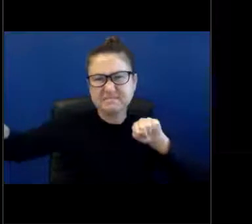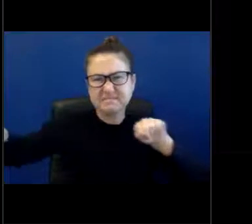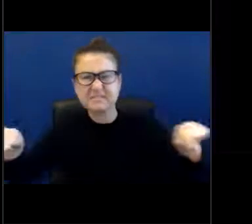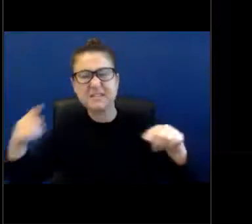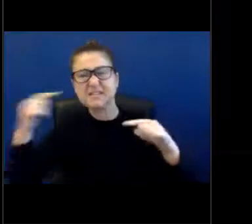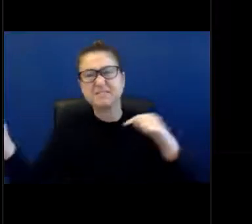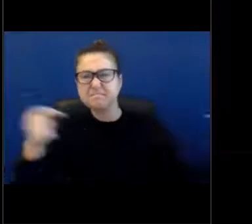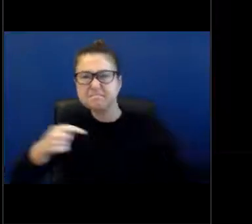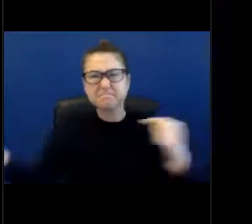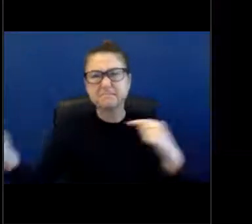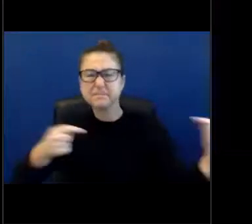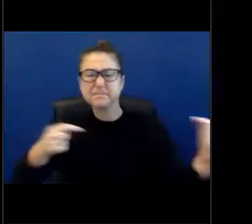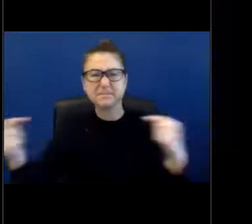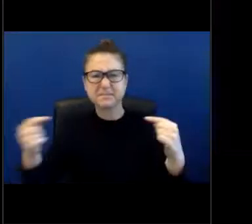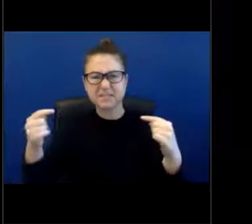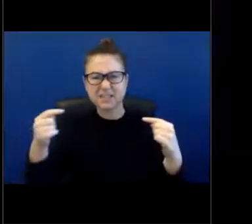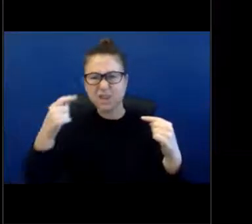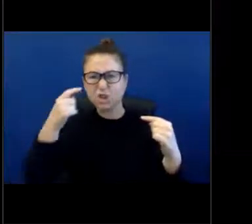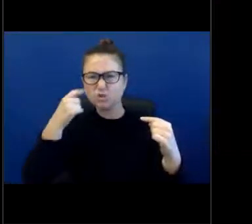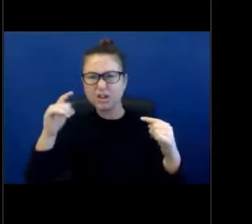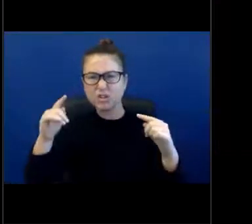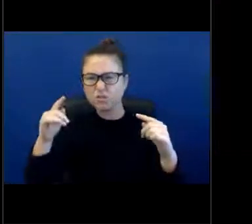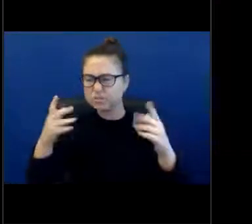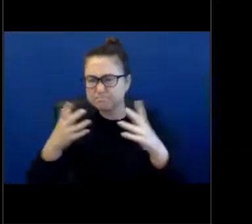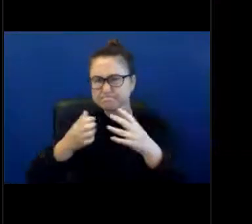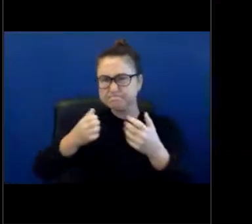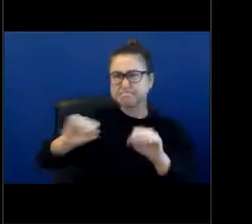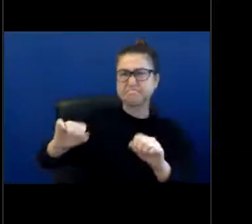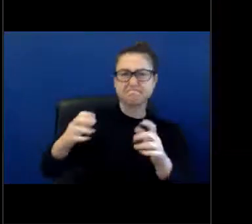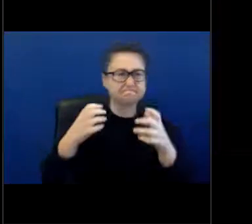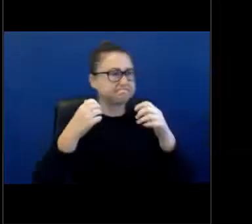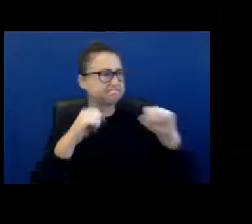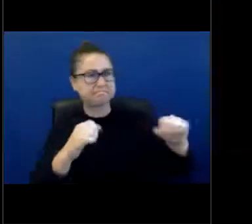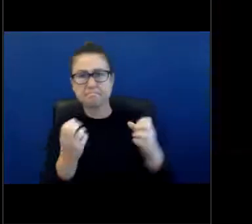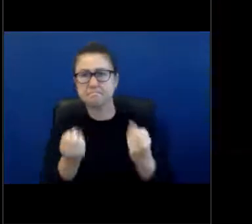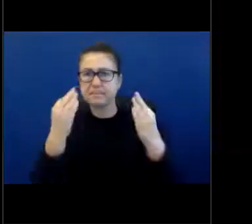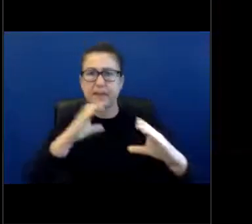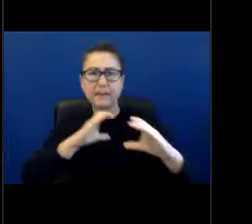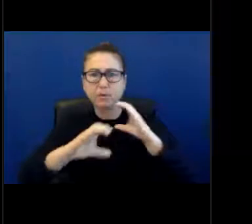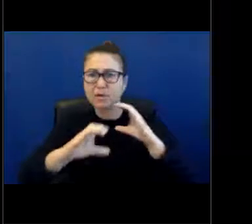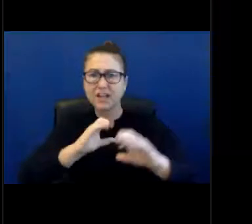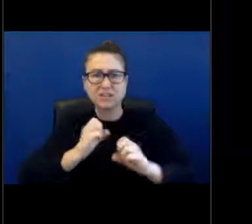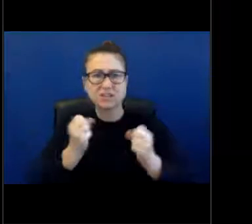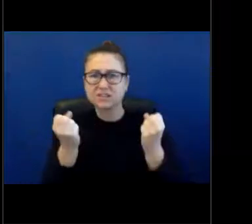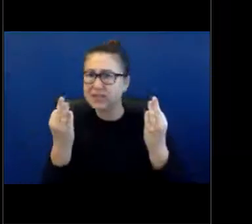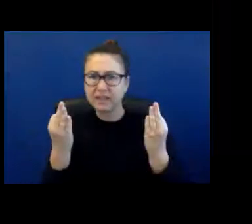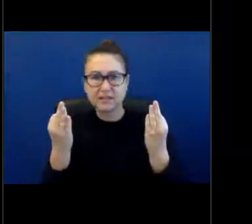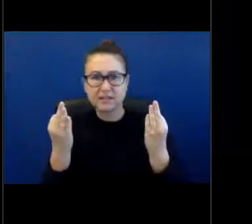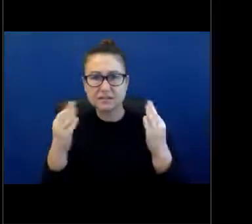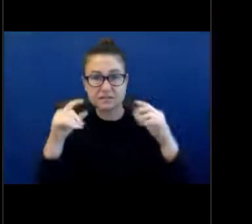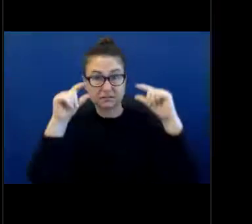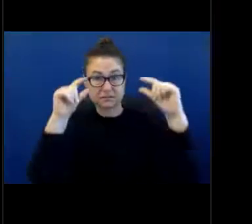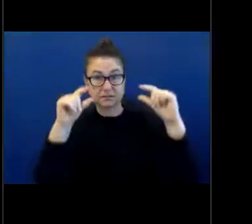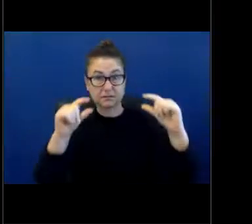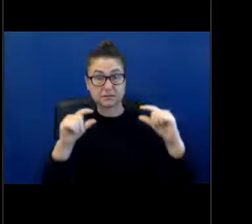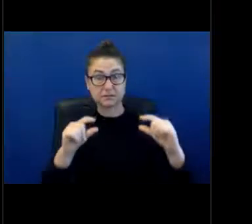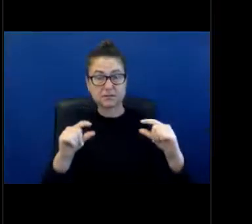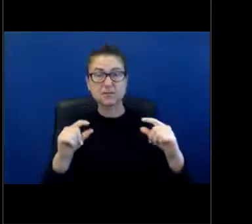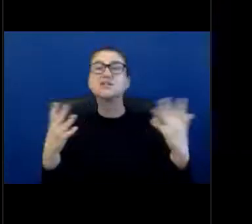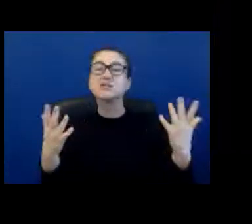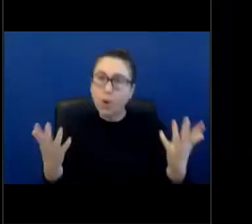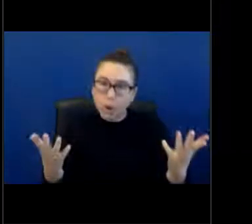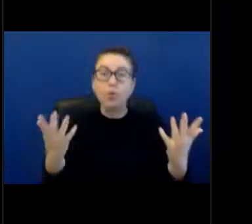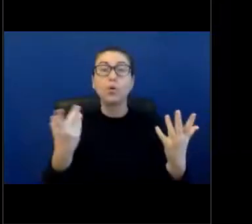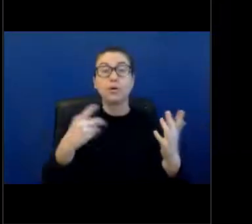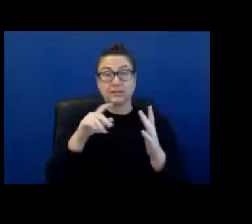can to stay away from each other. Communication's totally broken down at that stage. So what we do is we say, okay, come on guys,